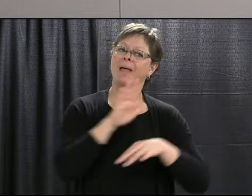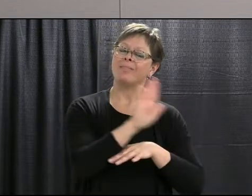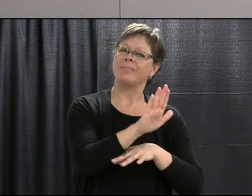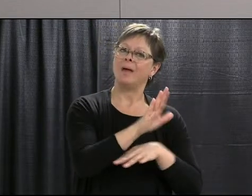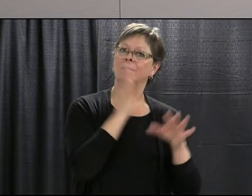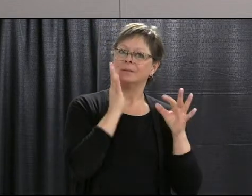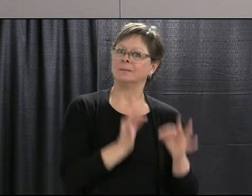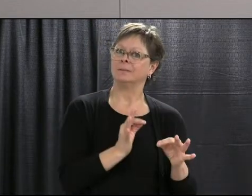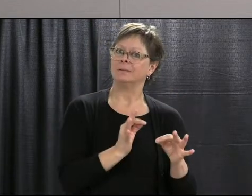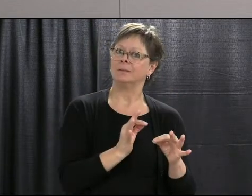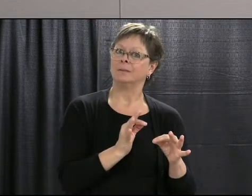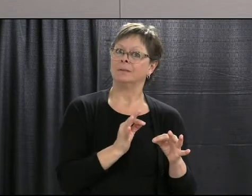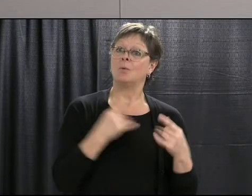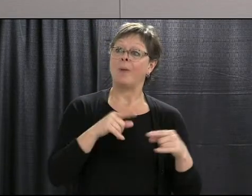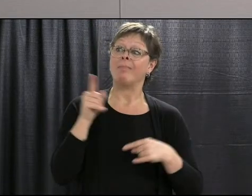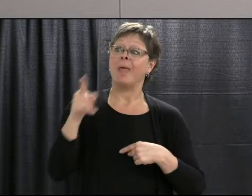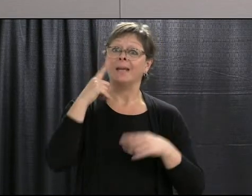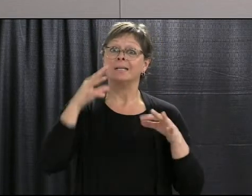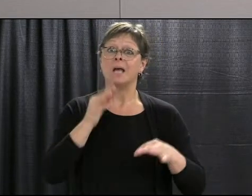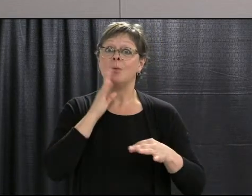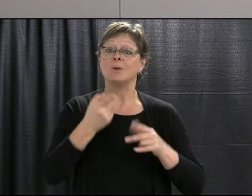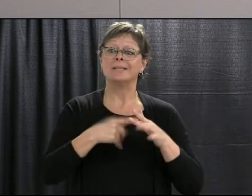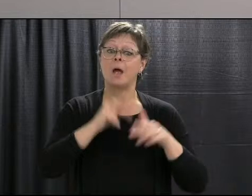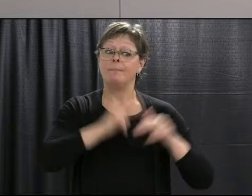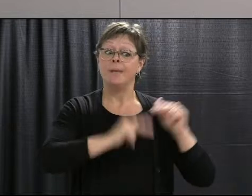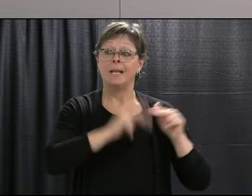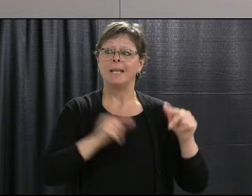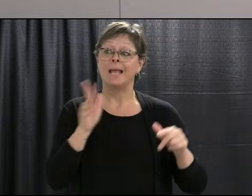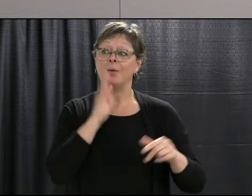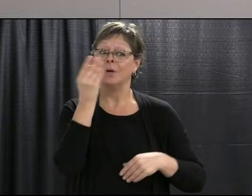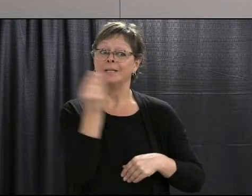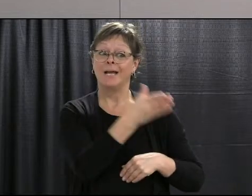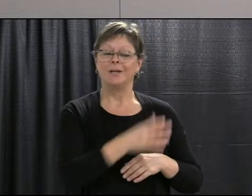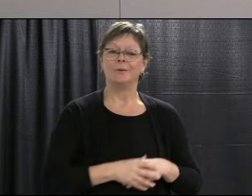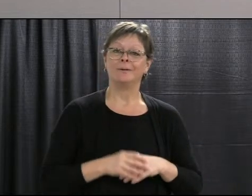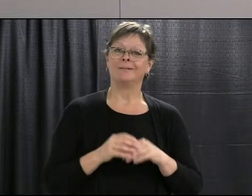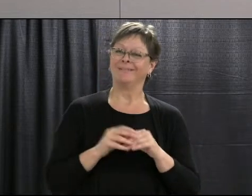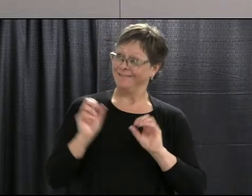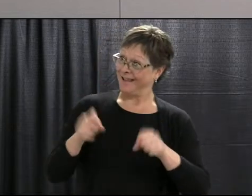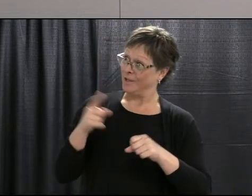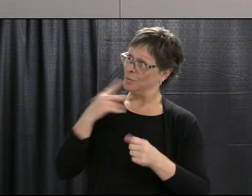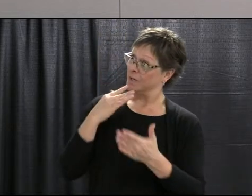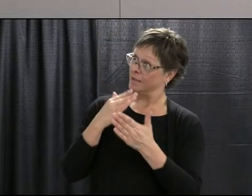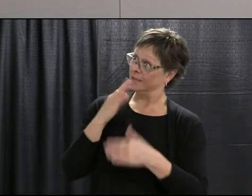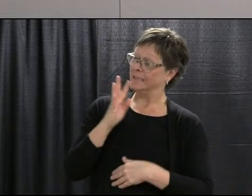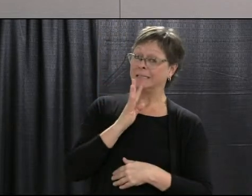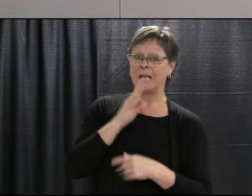going to start building, they'll tell you. Can you speak on behalf of the cabinet, Minister?